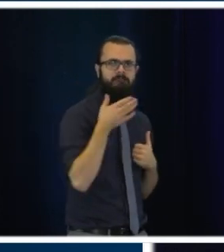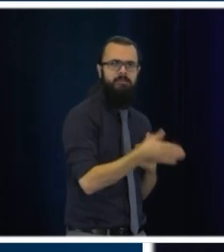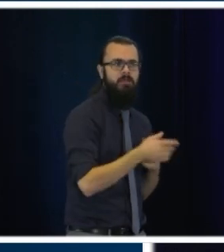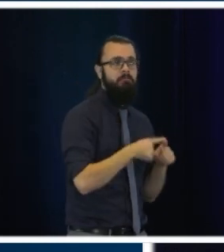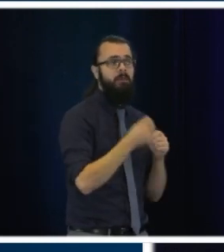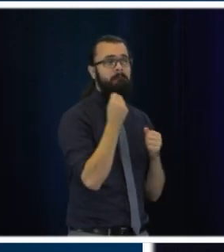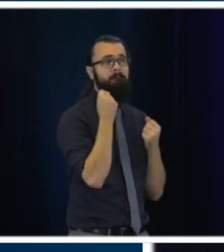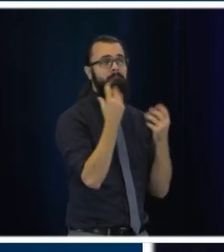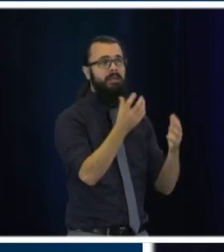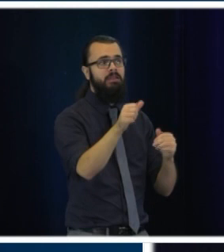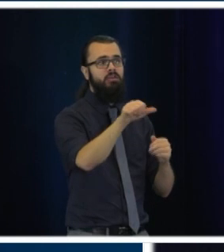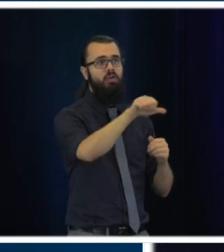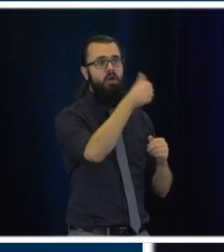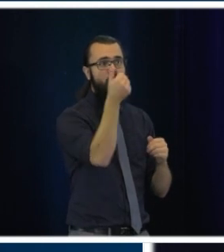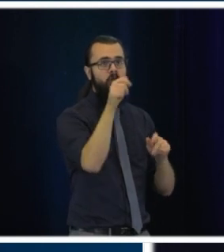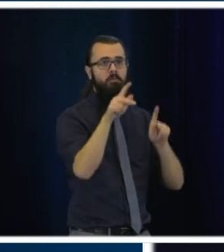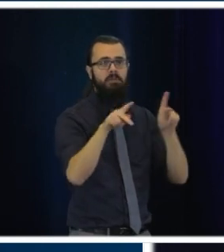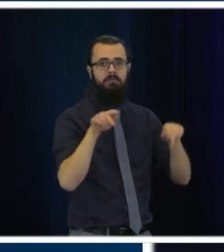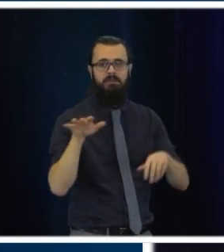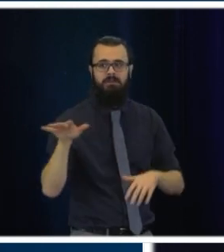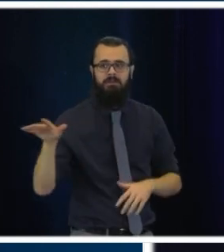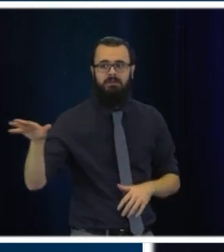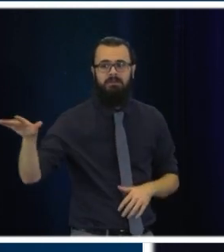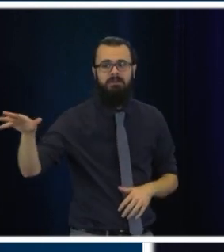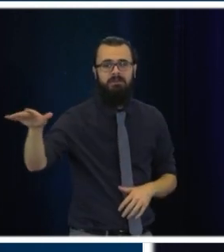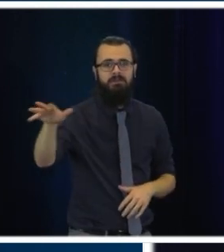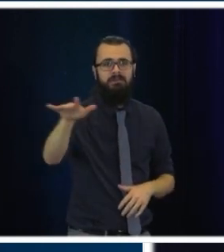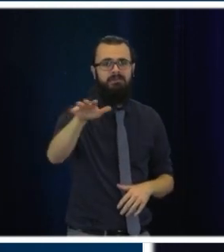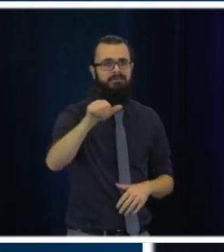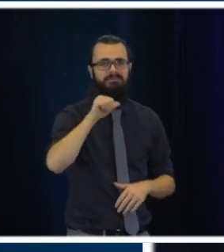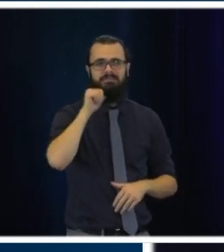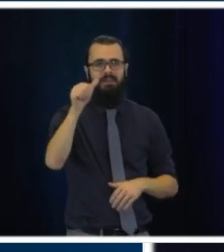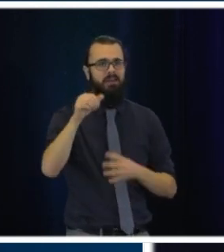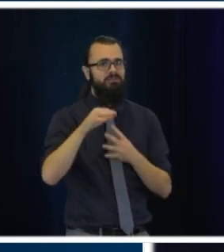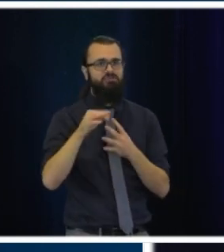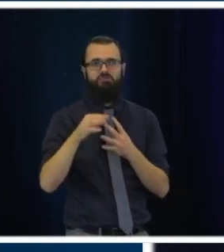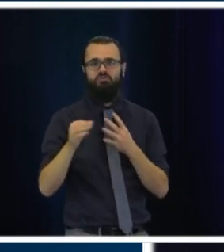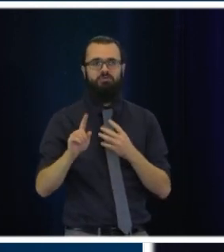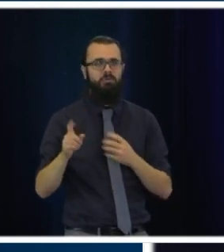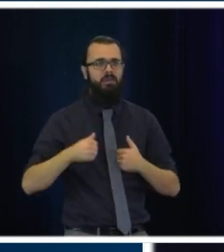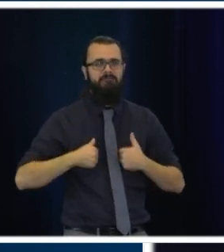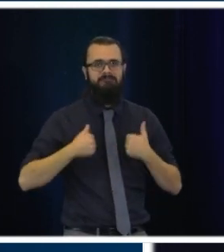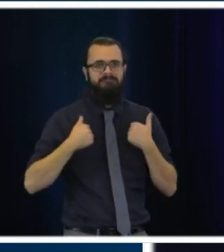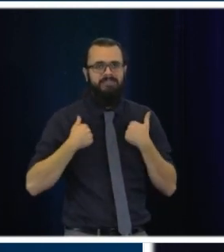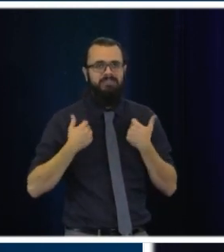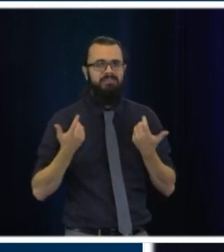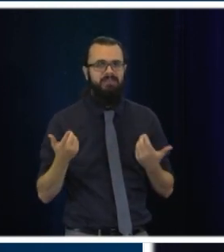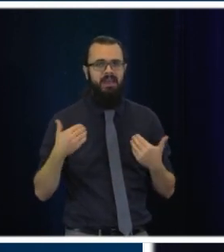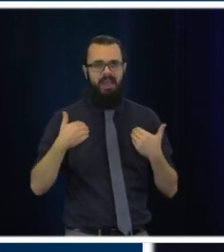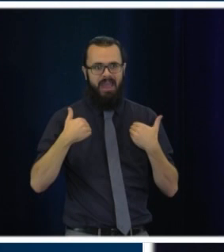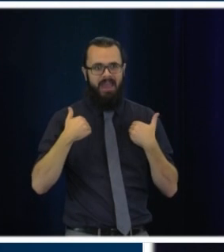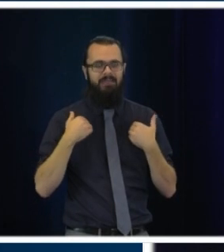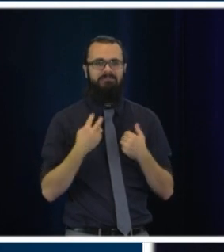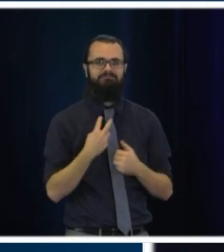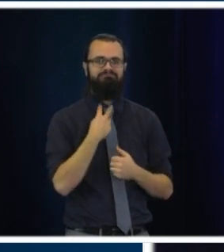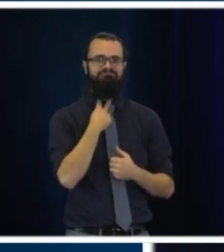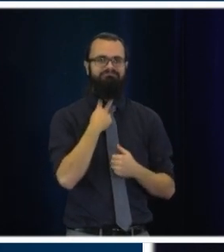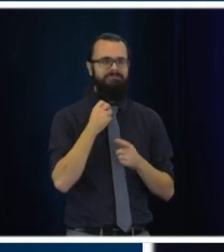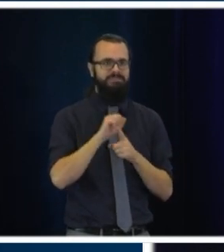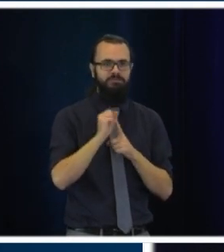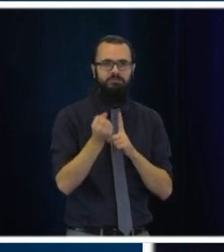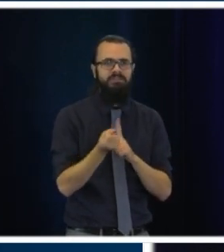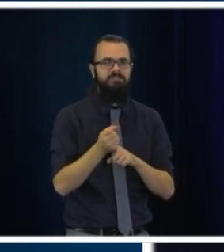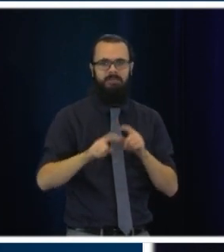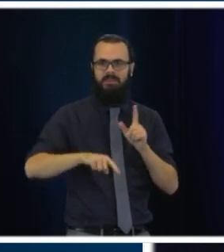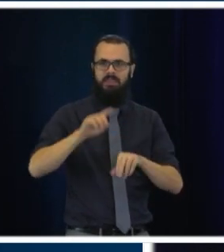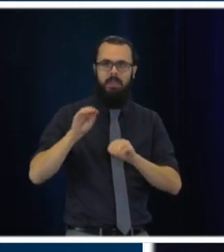behavior standpoint to help their health, they have environmental issues that negatively impact their health. Those